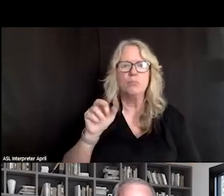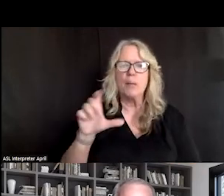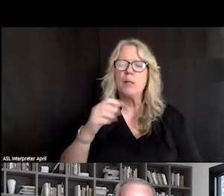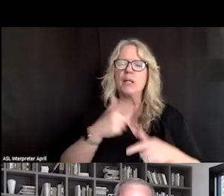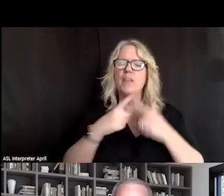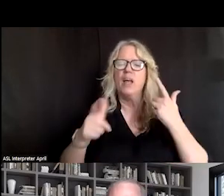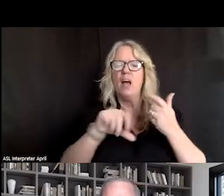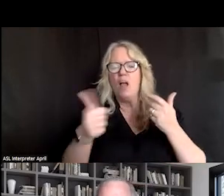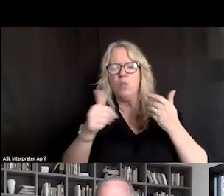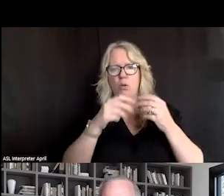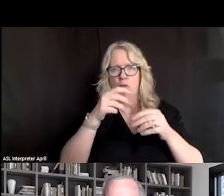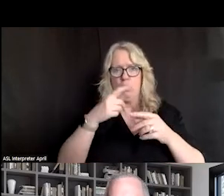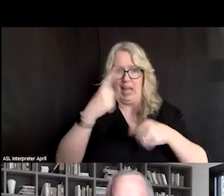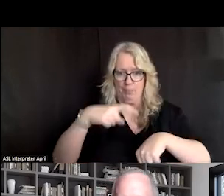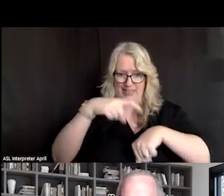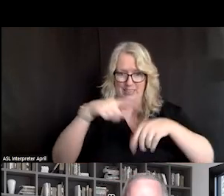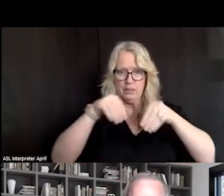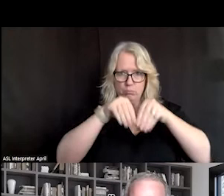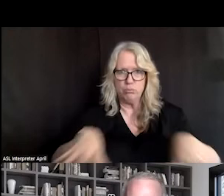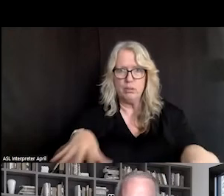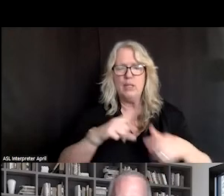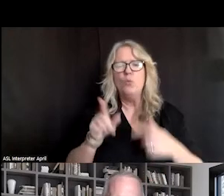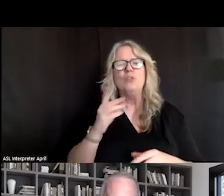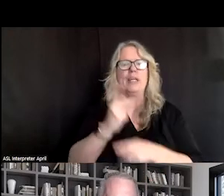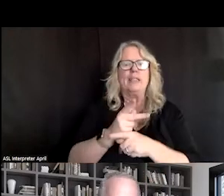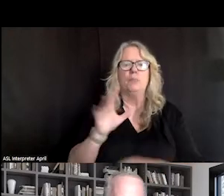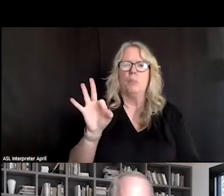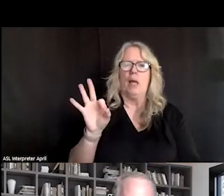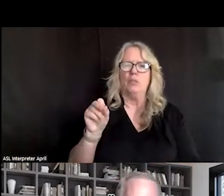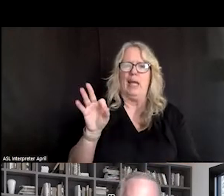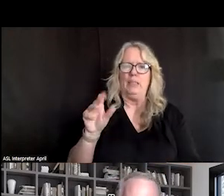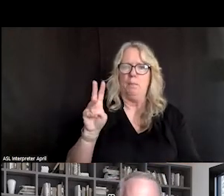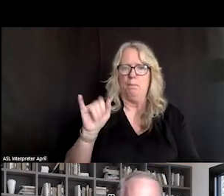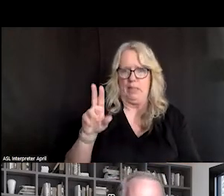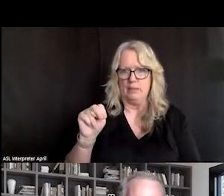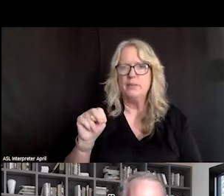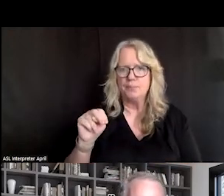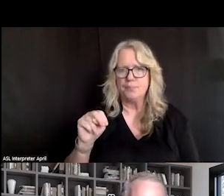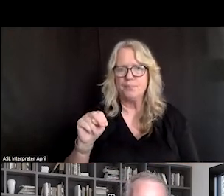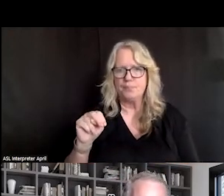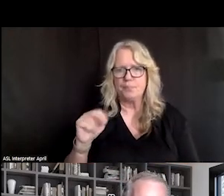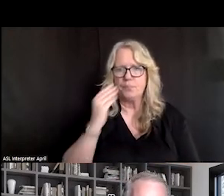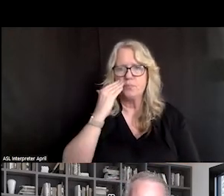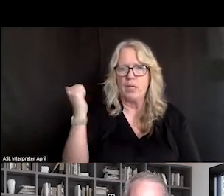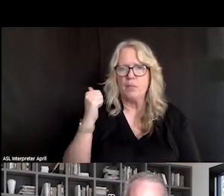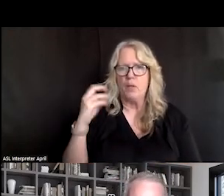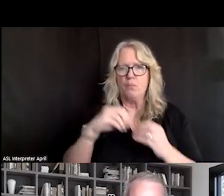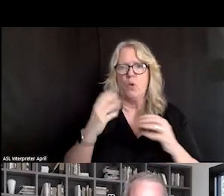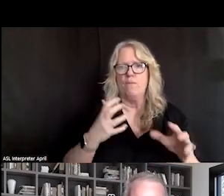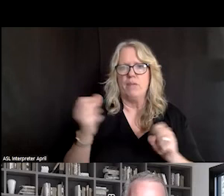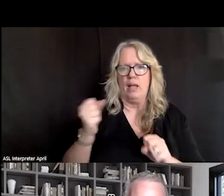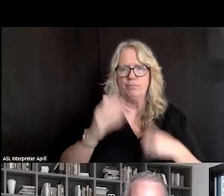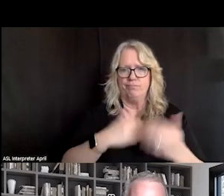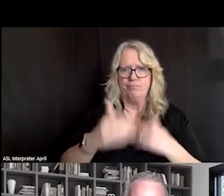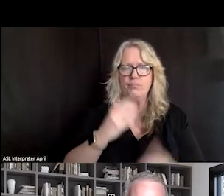it. So when you have, and we try to keep ours around 90 minutes. And because the faster you get someone seen, the